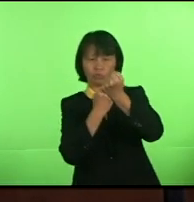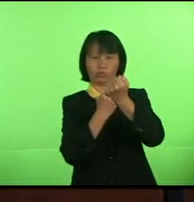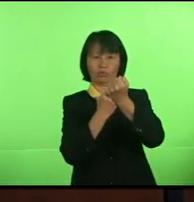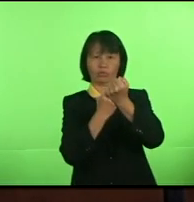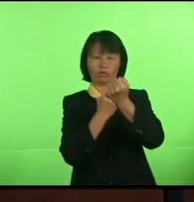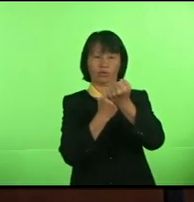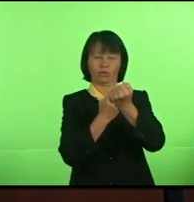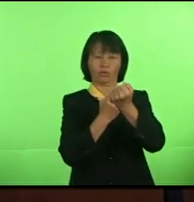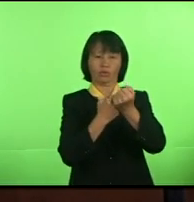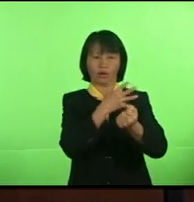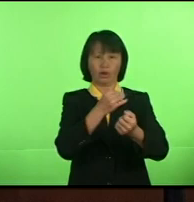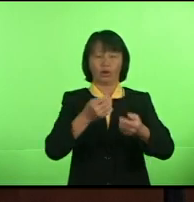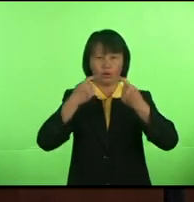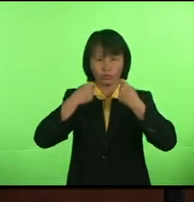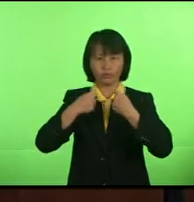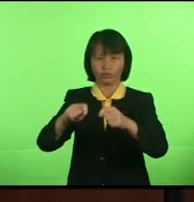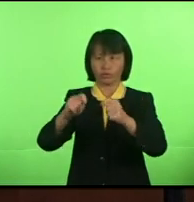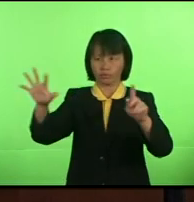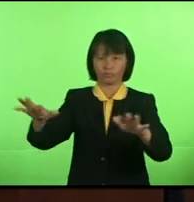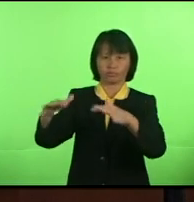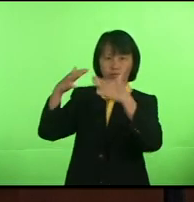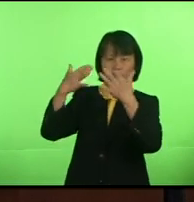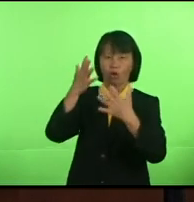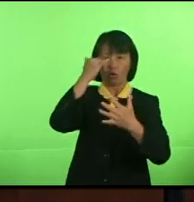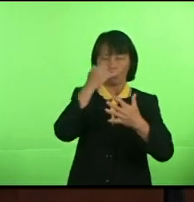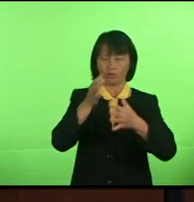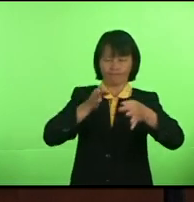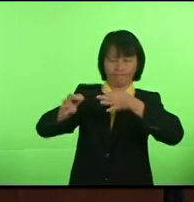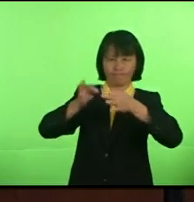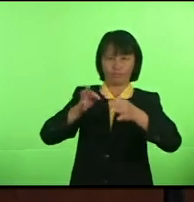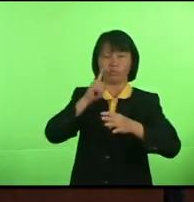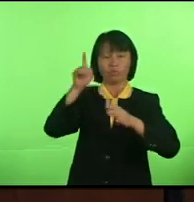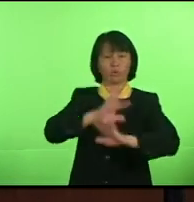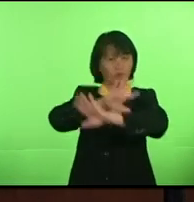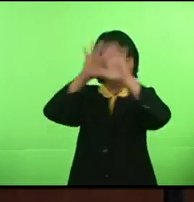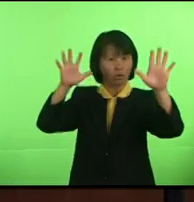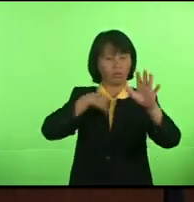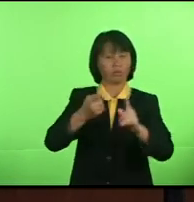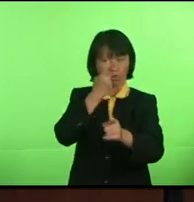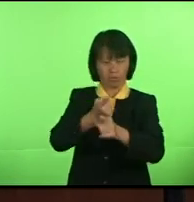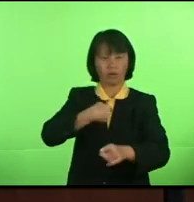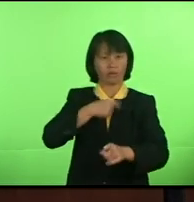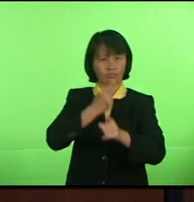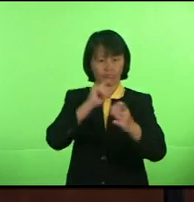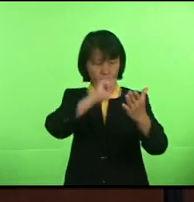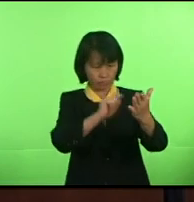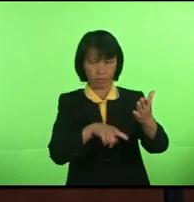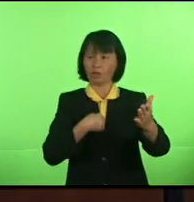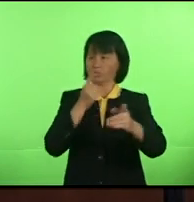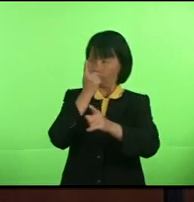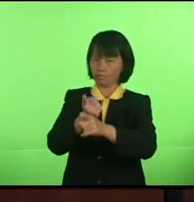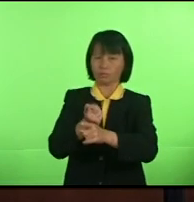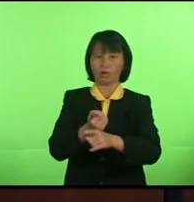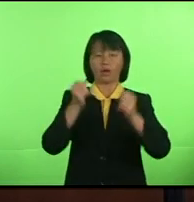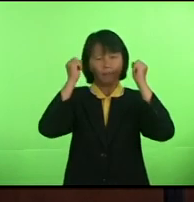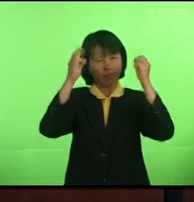stand and try to convince the audience why your stand is the right one. Yeah? So, there are many ways